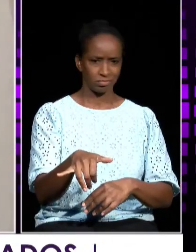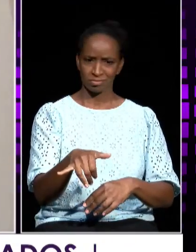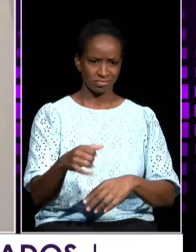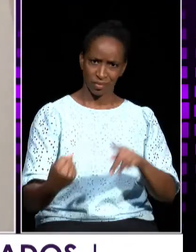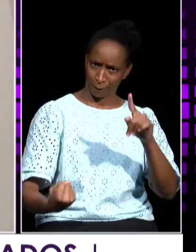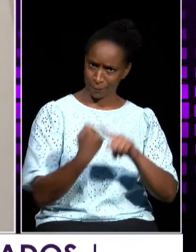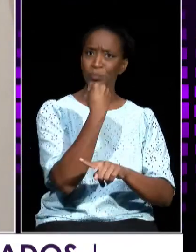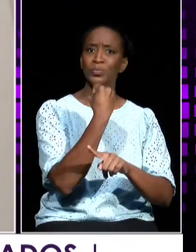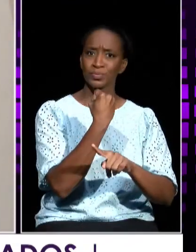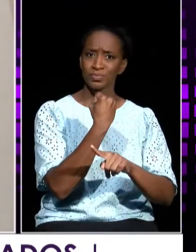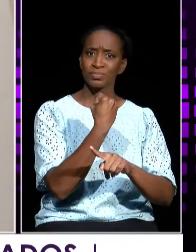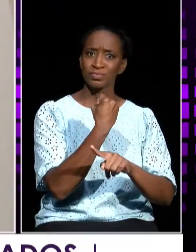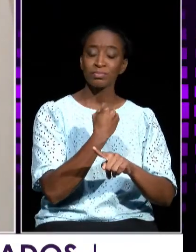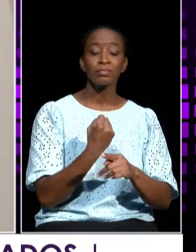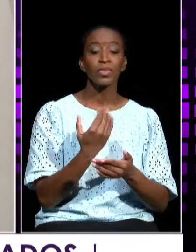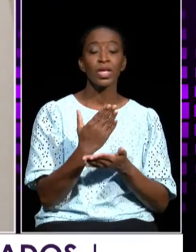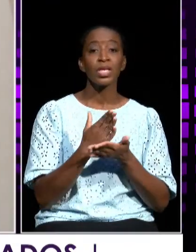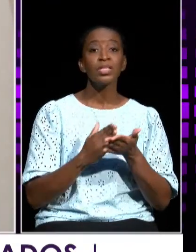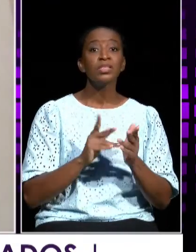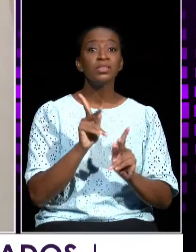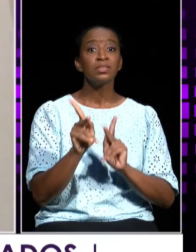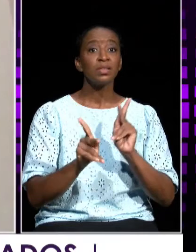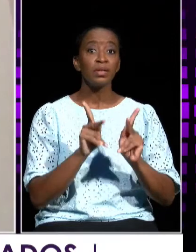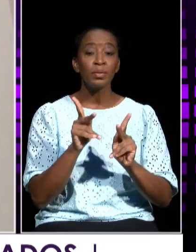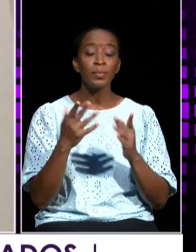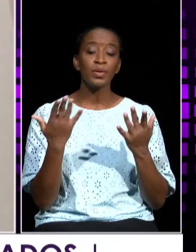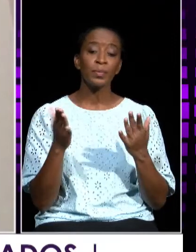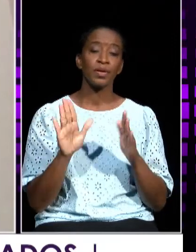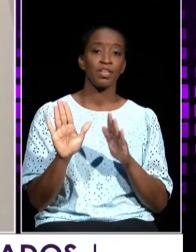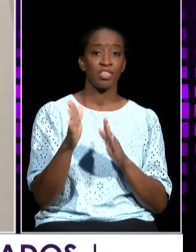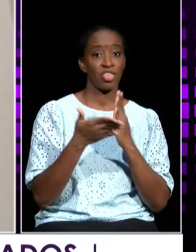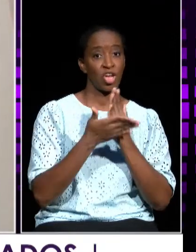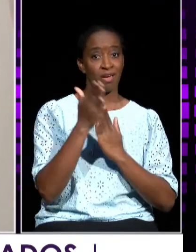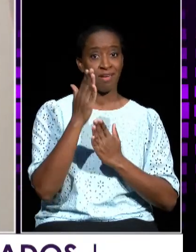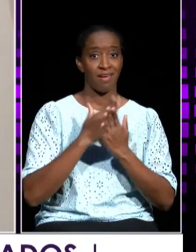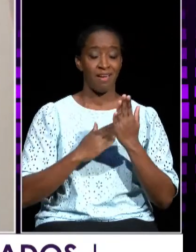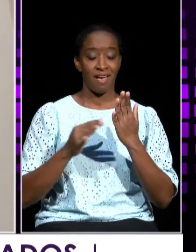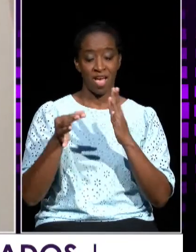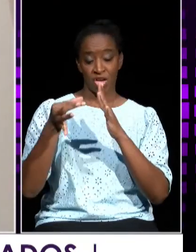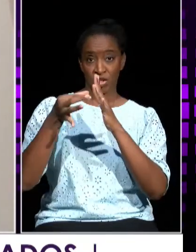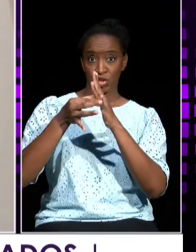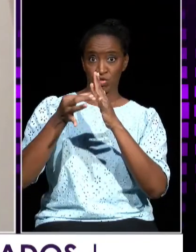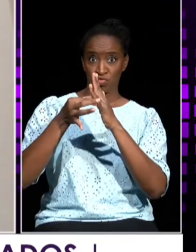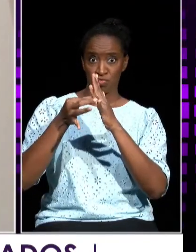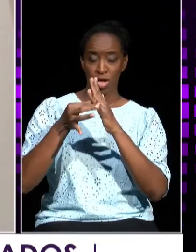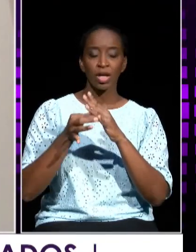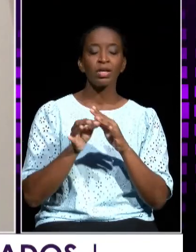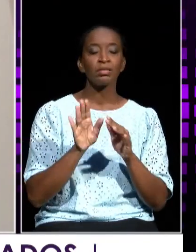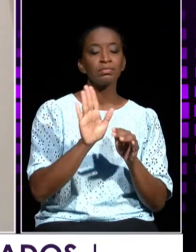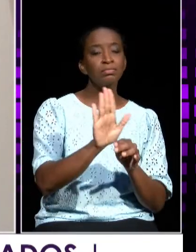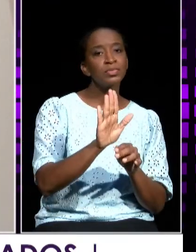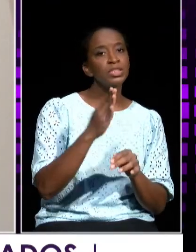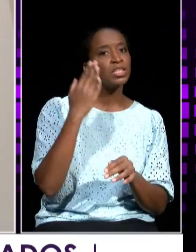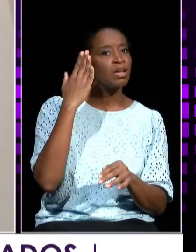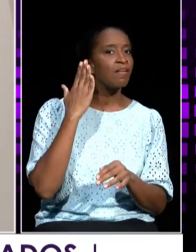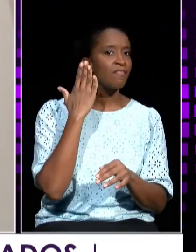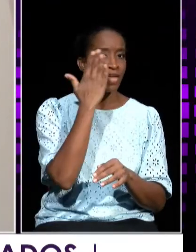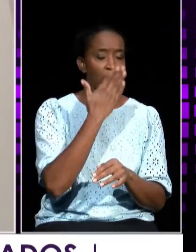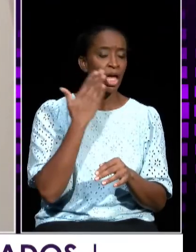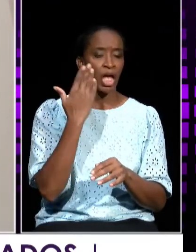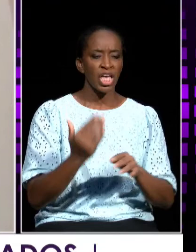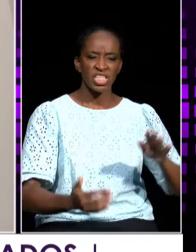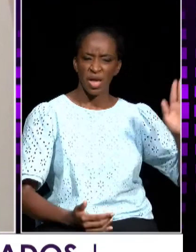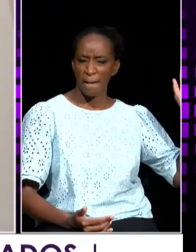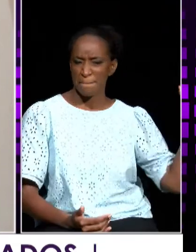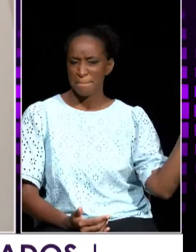people will slap the child in the face with rings on their hands, leaving a mark. And I mean, you come across children that say they